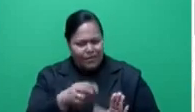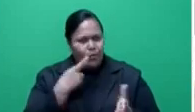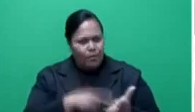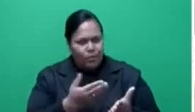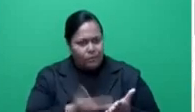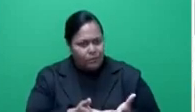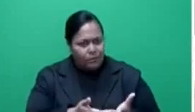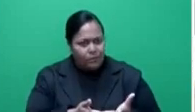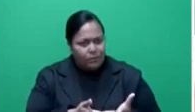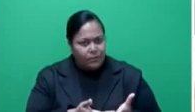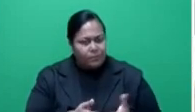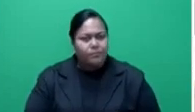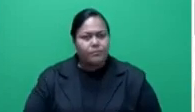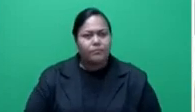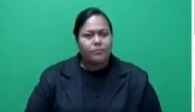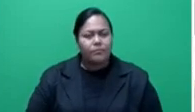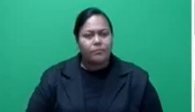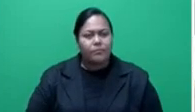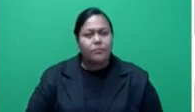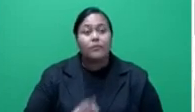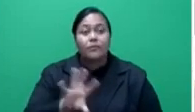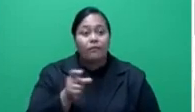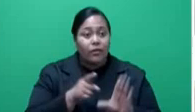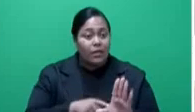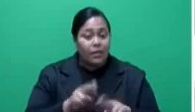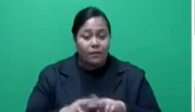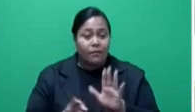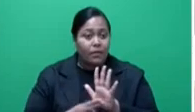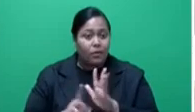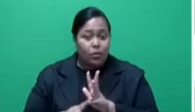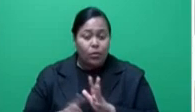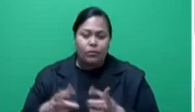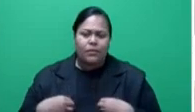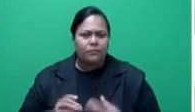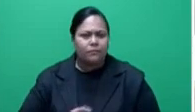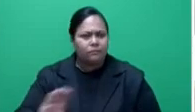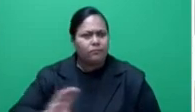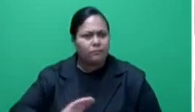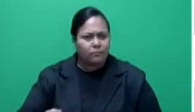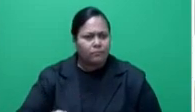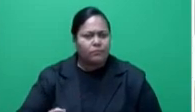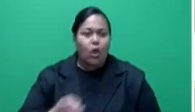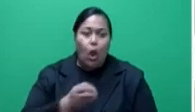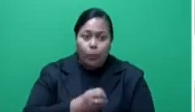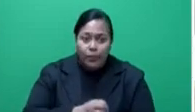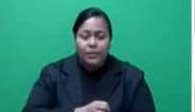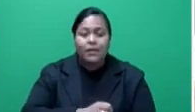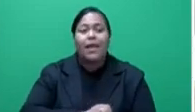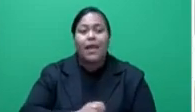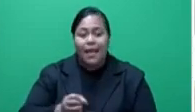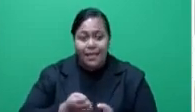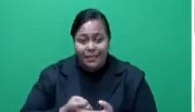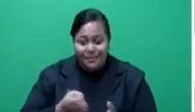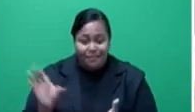Speaker, sir, every single year, FNU receives not only the operating expenditure, capital expenditure, plus toppers,